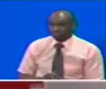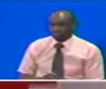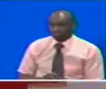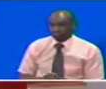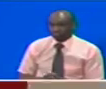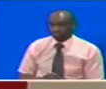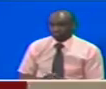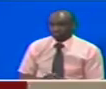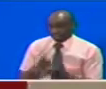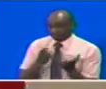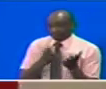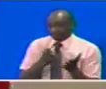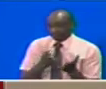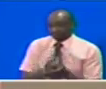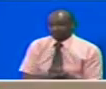Ia,